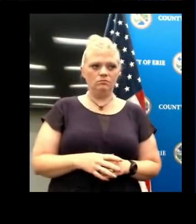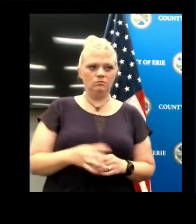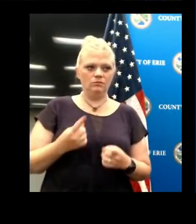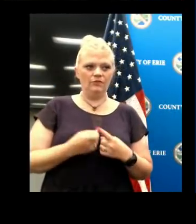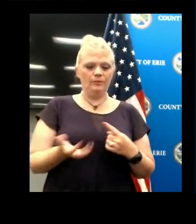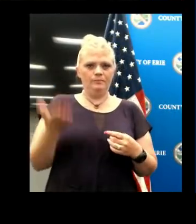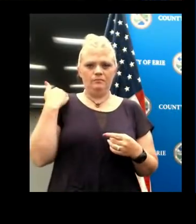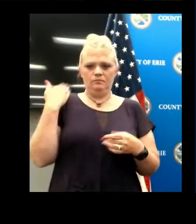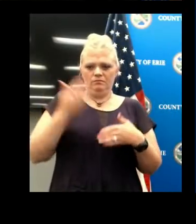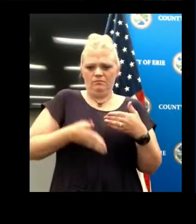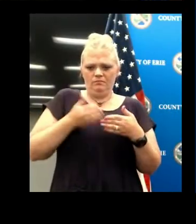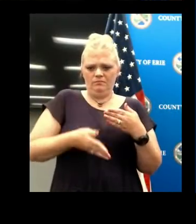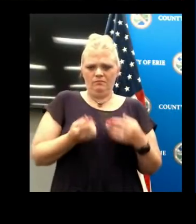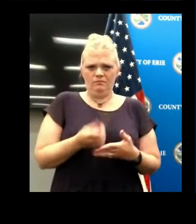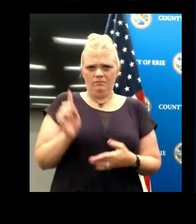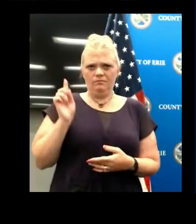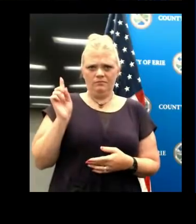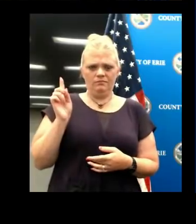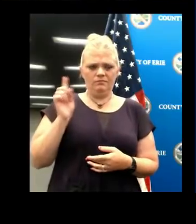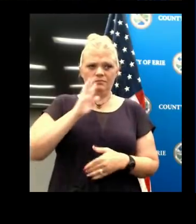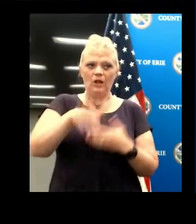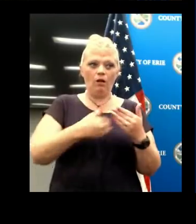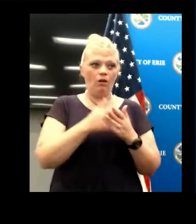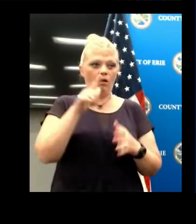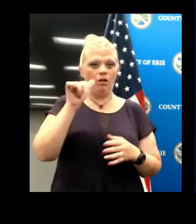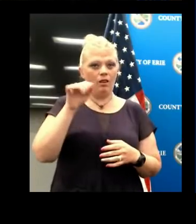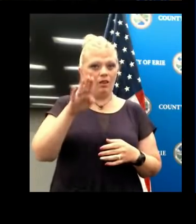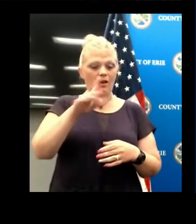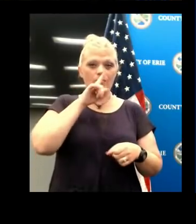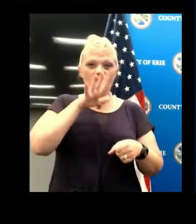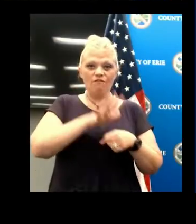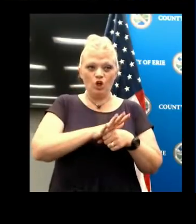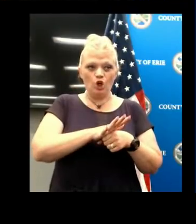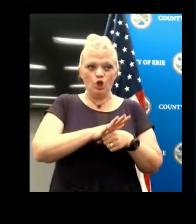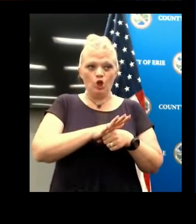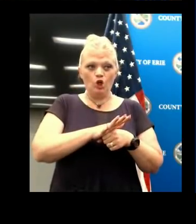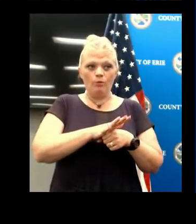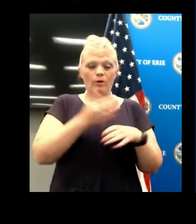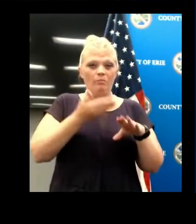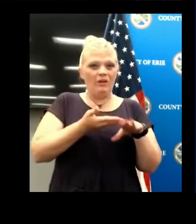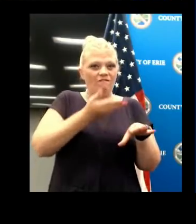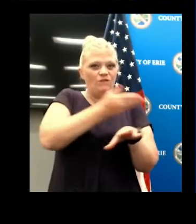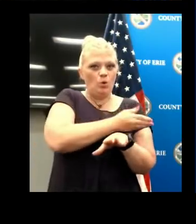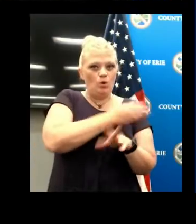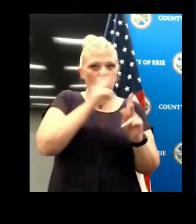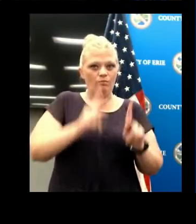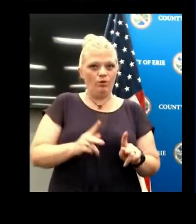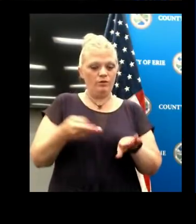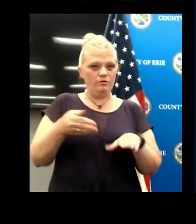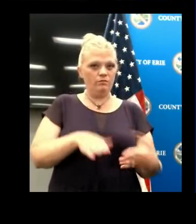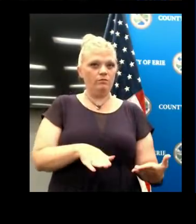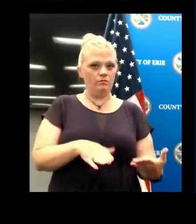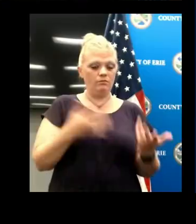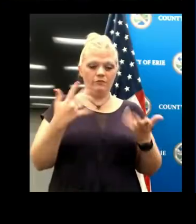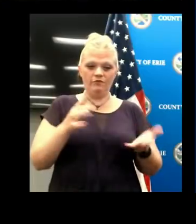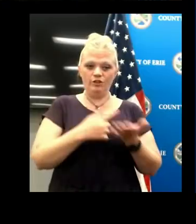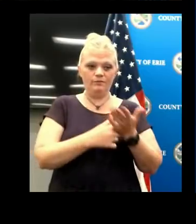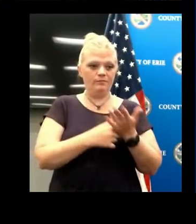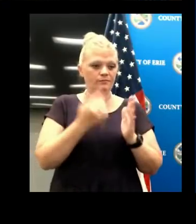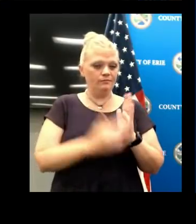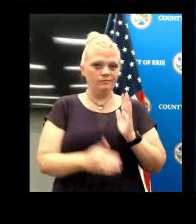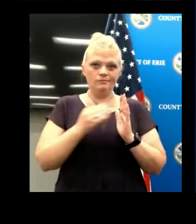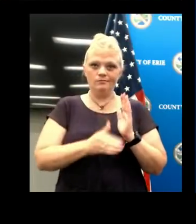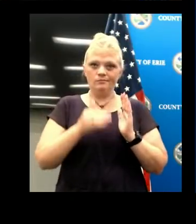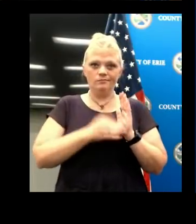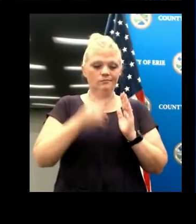the end of last week. These are all lab-confirmed cases of COVID-19 before the individuals perished. We've talked about this repeatedly for